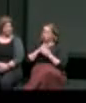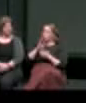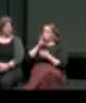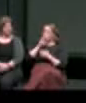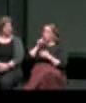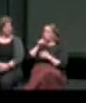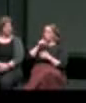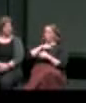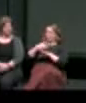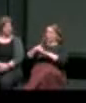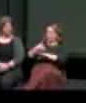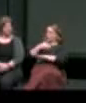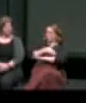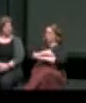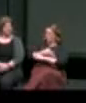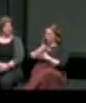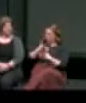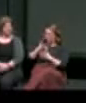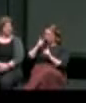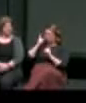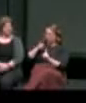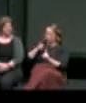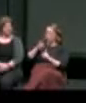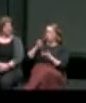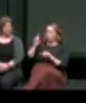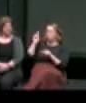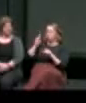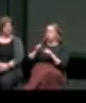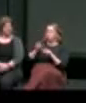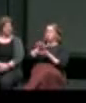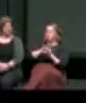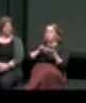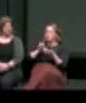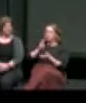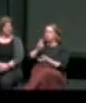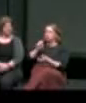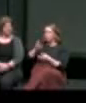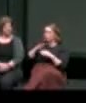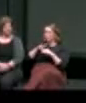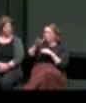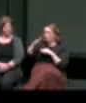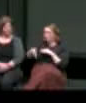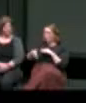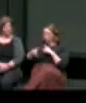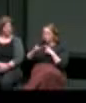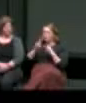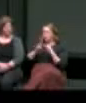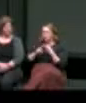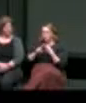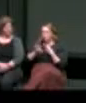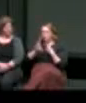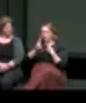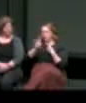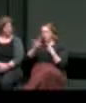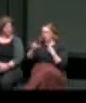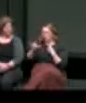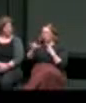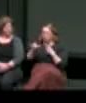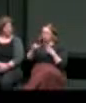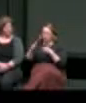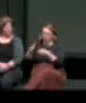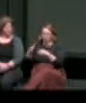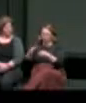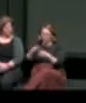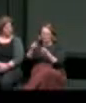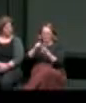quality improvement is we're reducing combined sewer overflows to the Cuyahoga River, specifically through this stretch of river that we're talking about